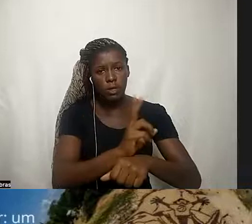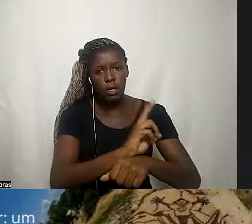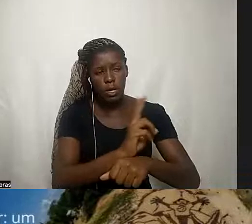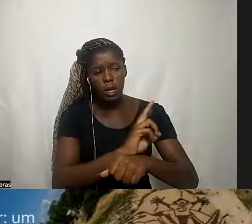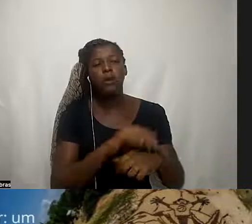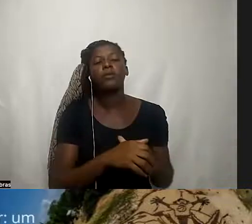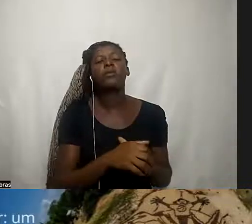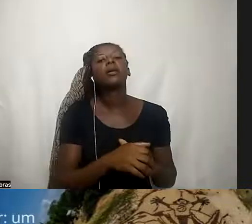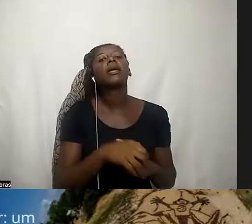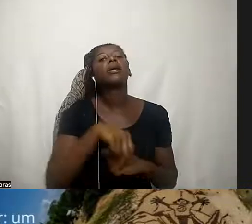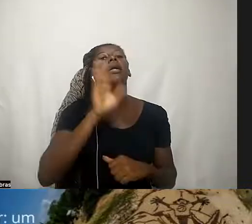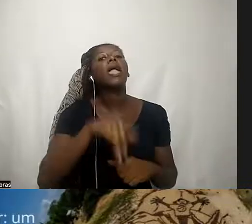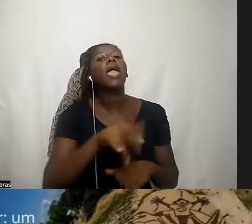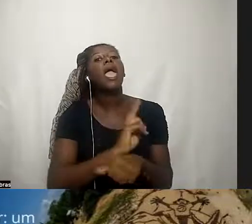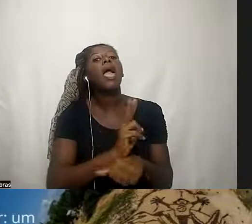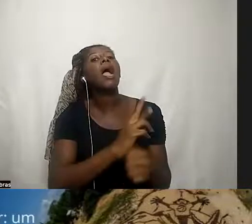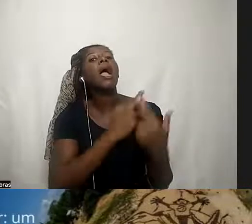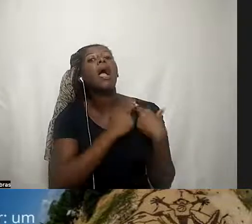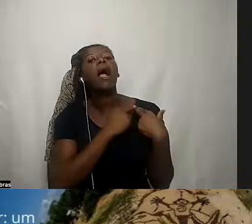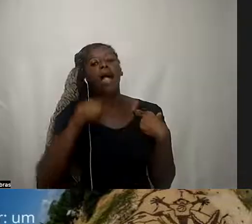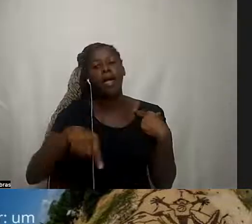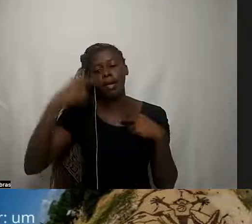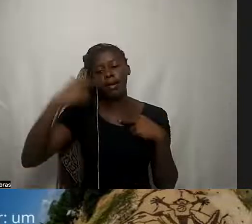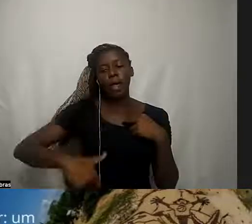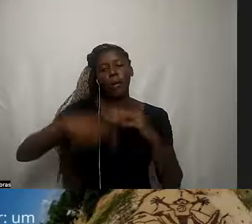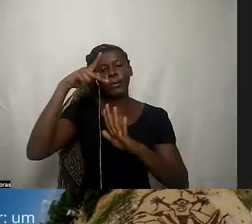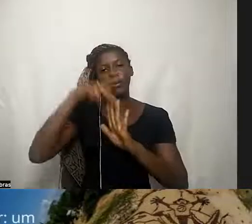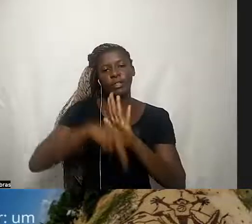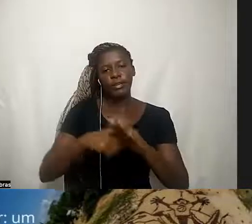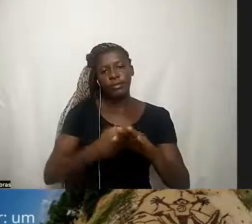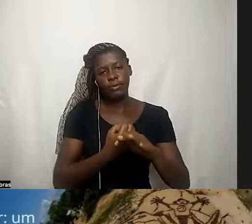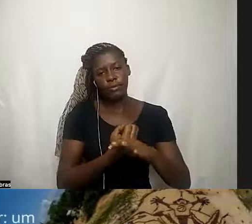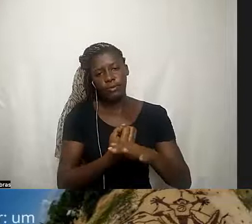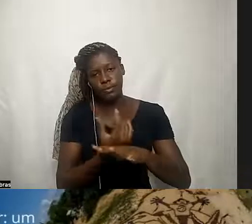Brazil. That is implemented by the Biomar Network.